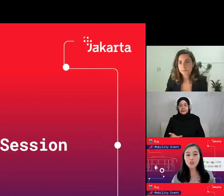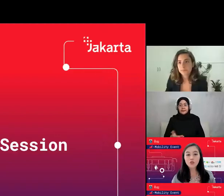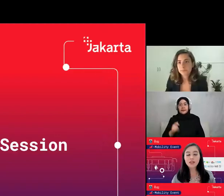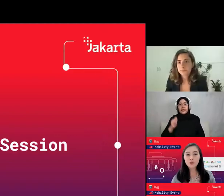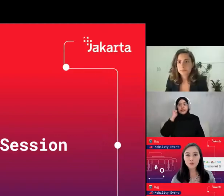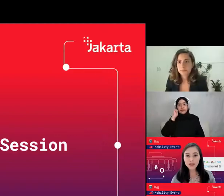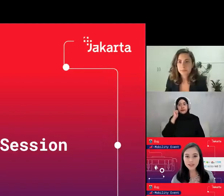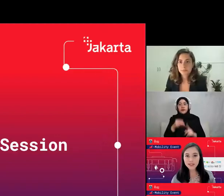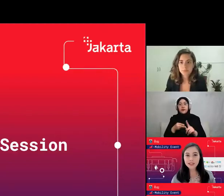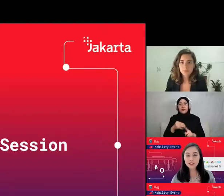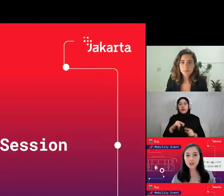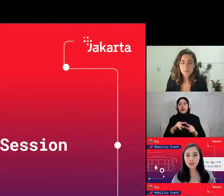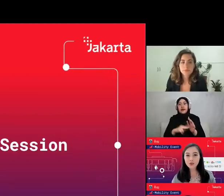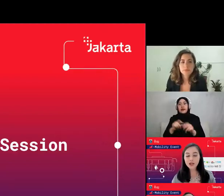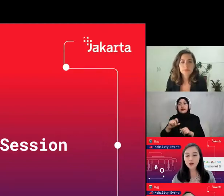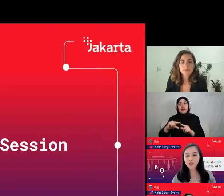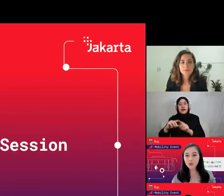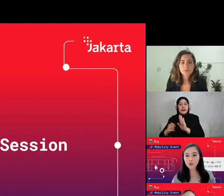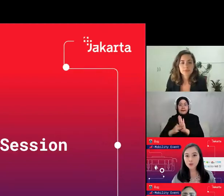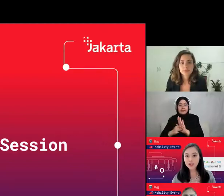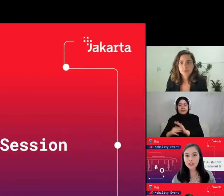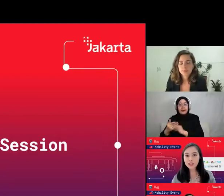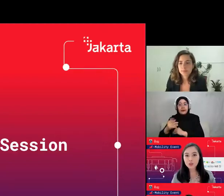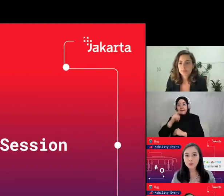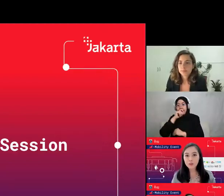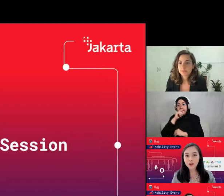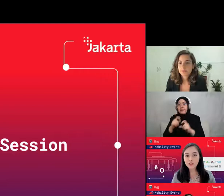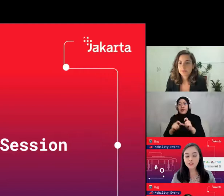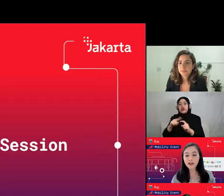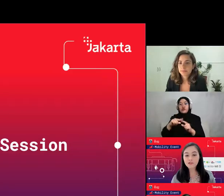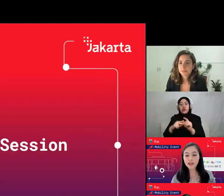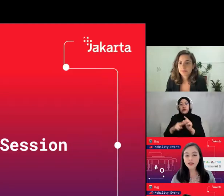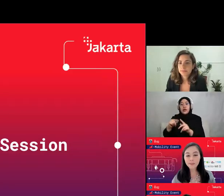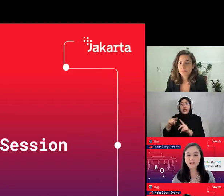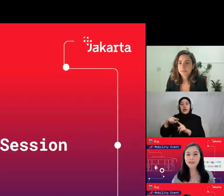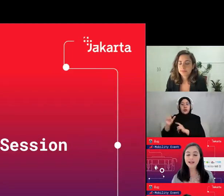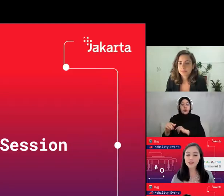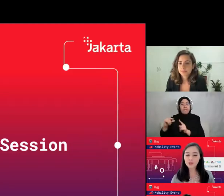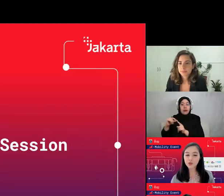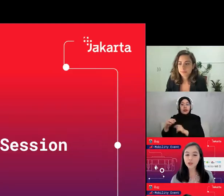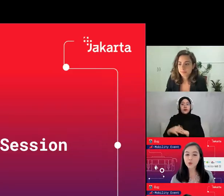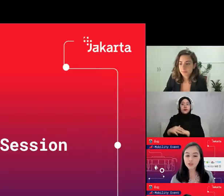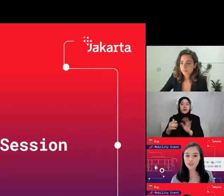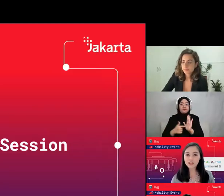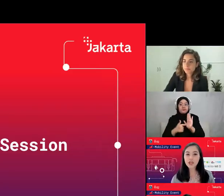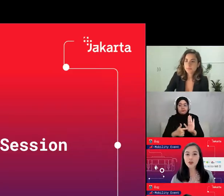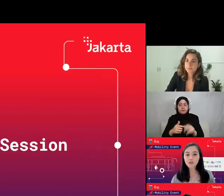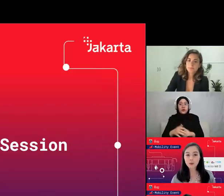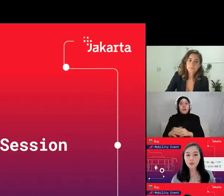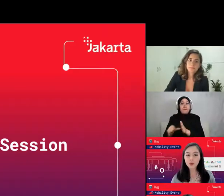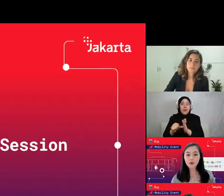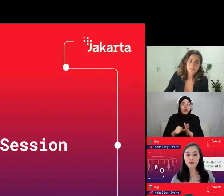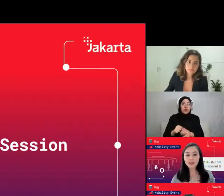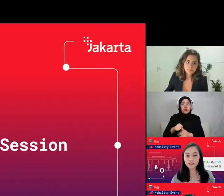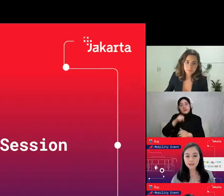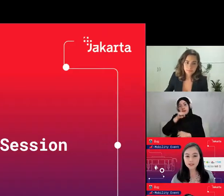Mr. Sutanupati to come onto the screen to prepare yourself and help us in answering the questions from